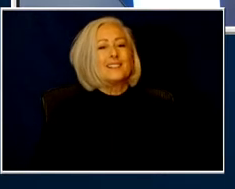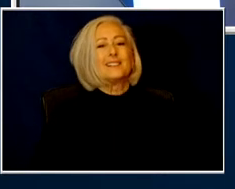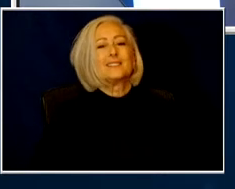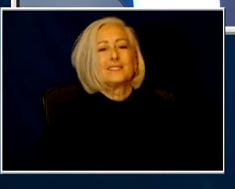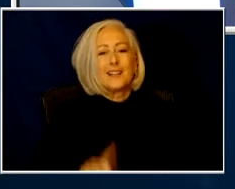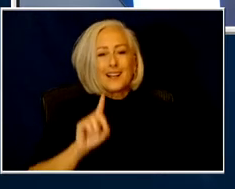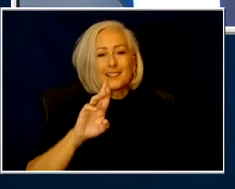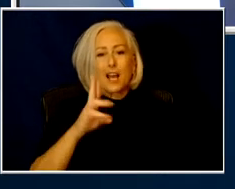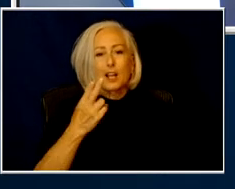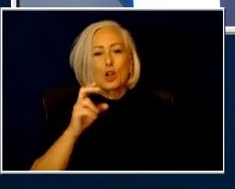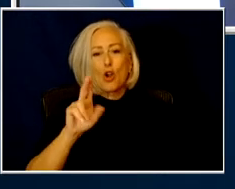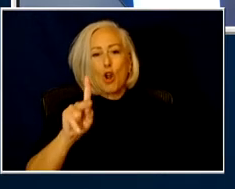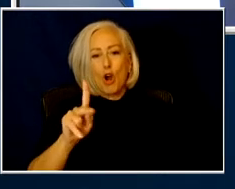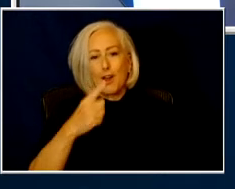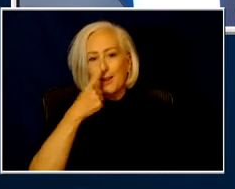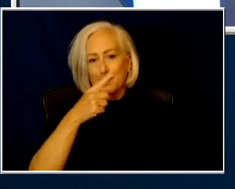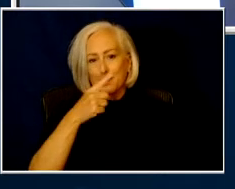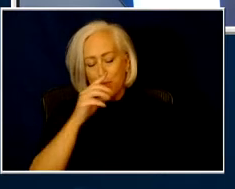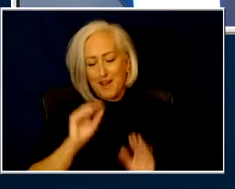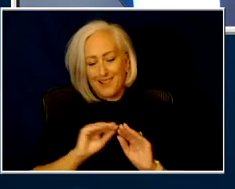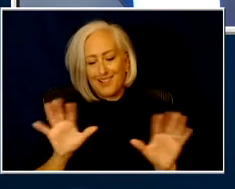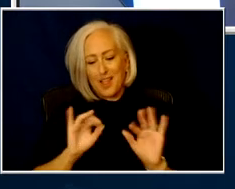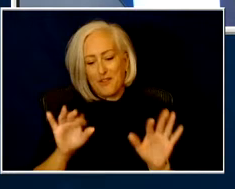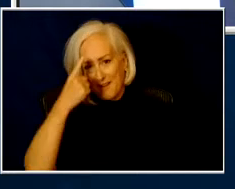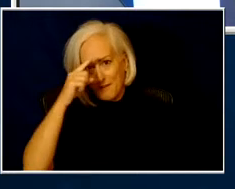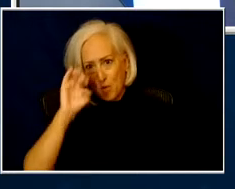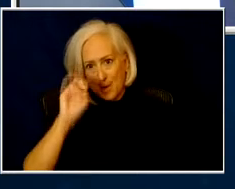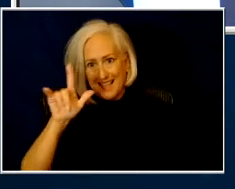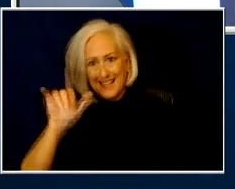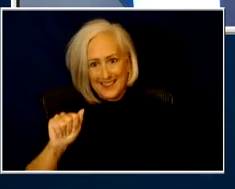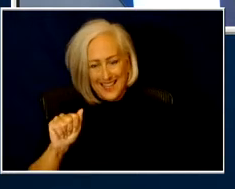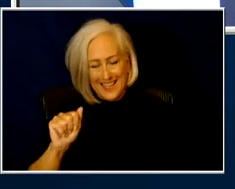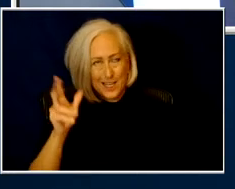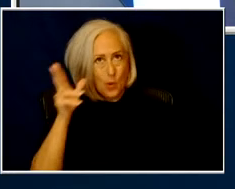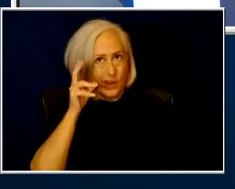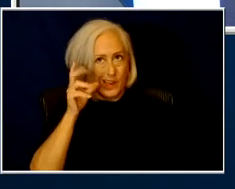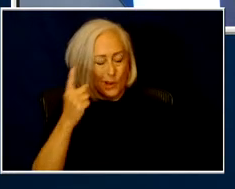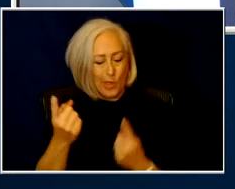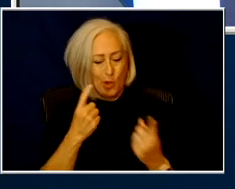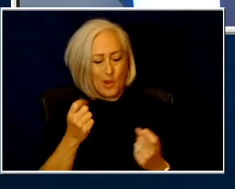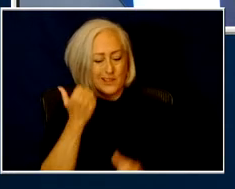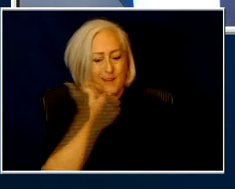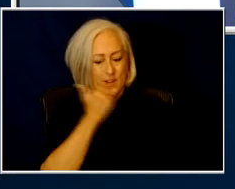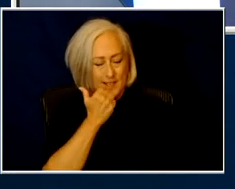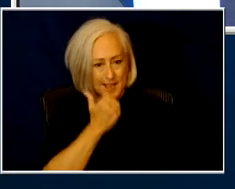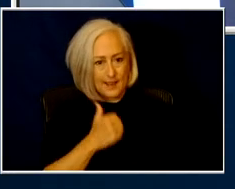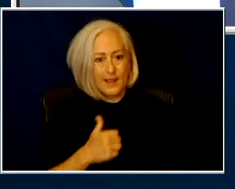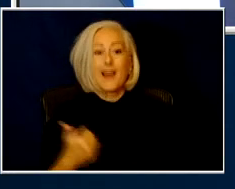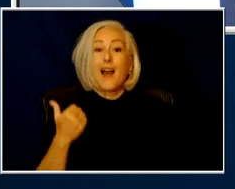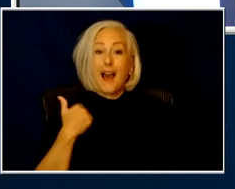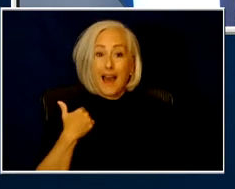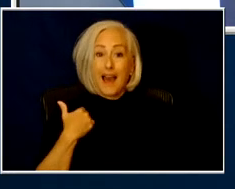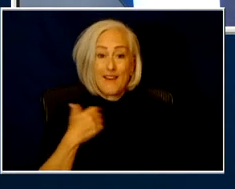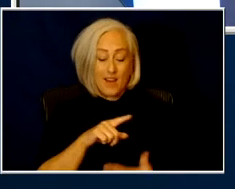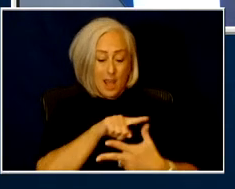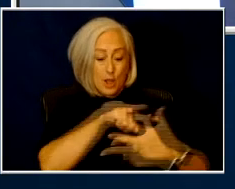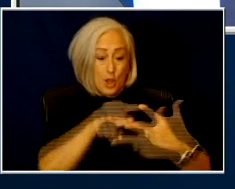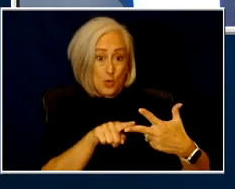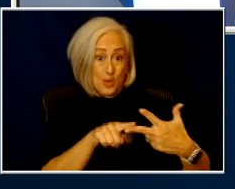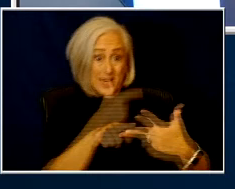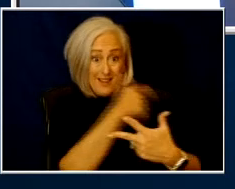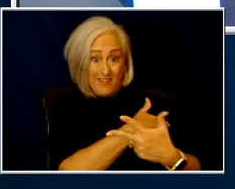Elena because we get this question probably I would say almost daily so people want to know I've had my three shots totaling